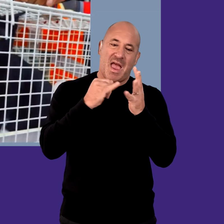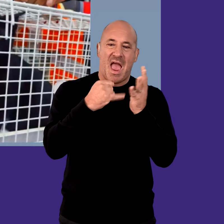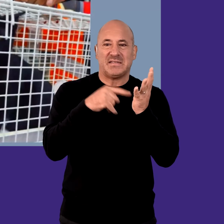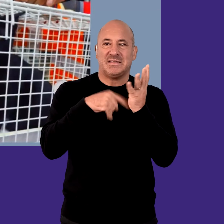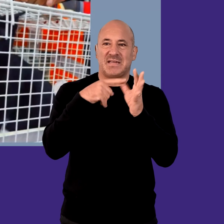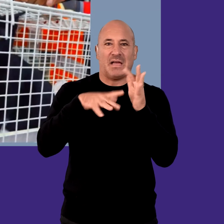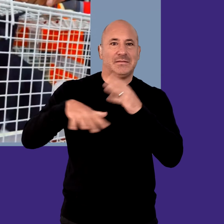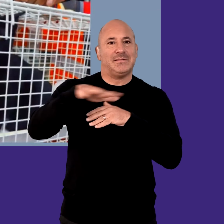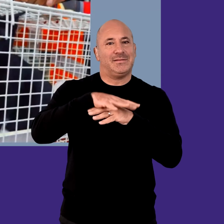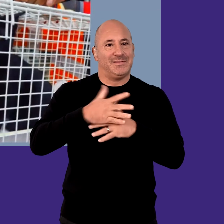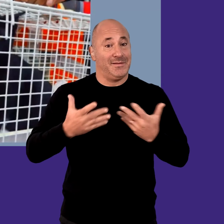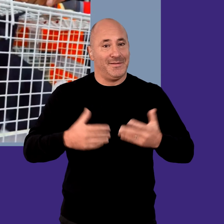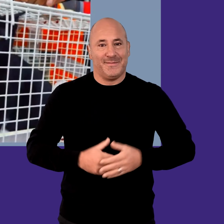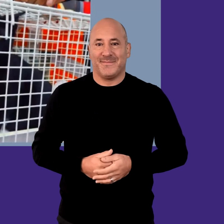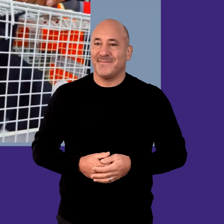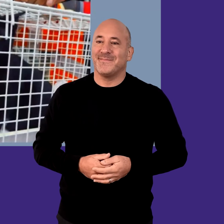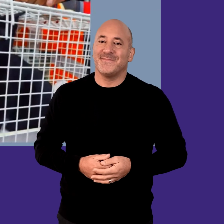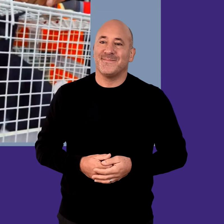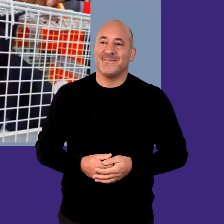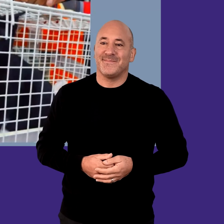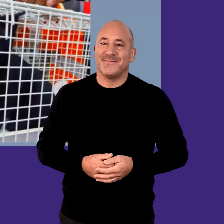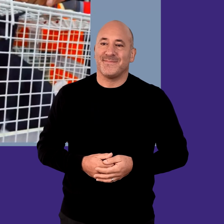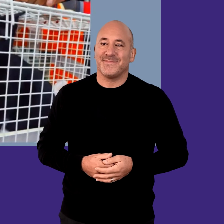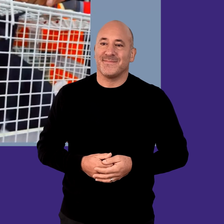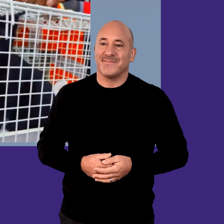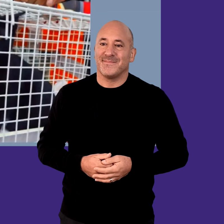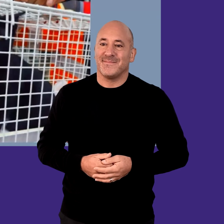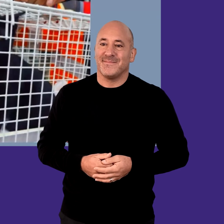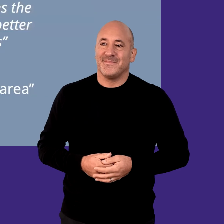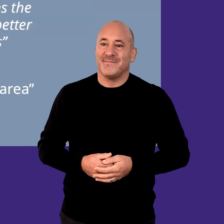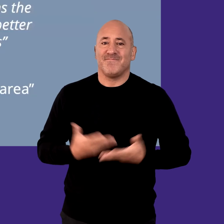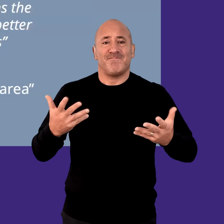story about a cat rescue on the estate.